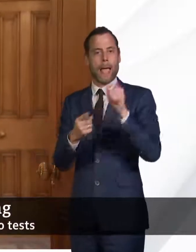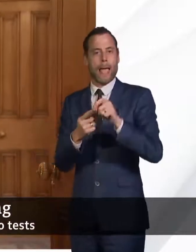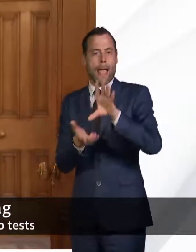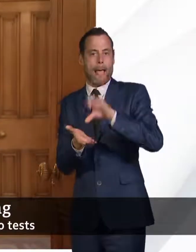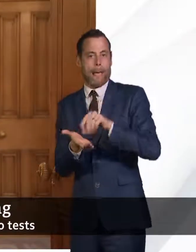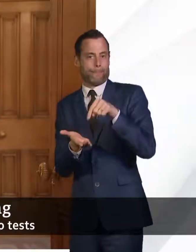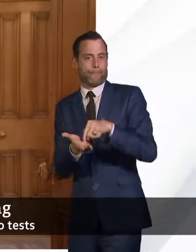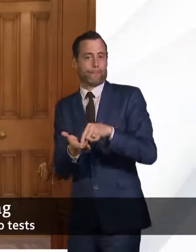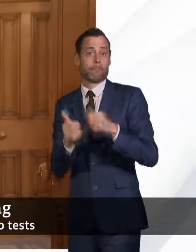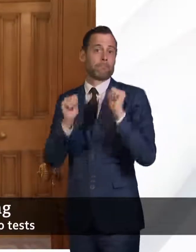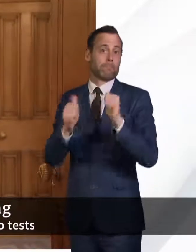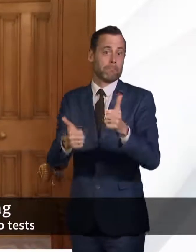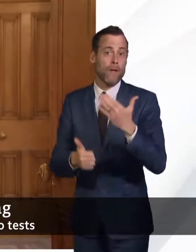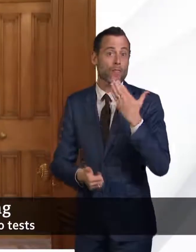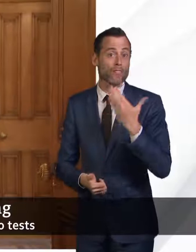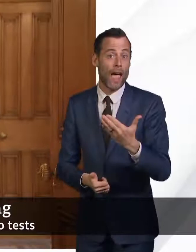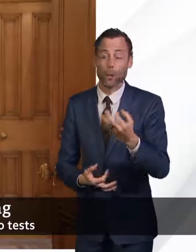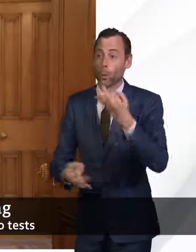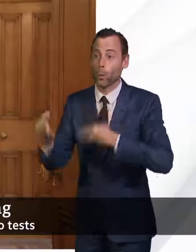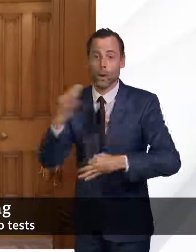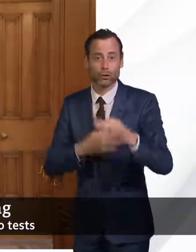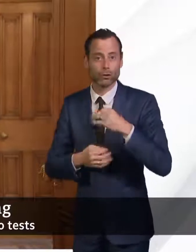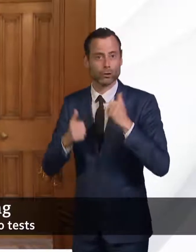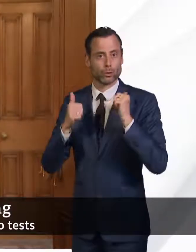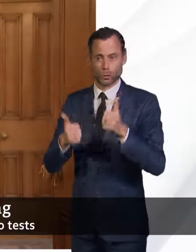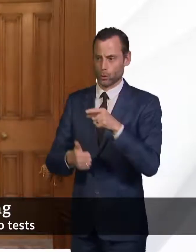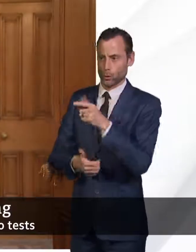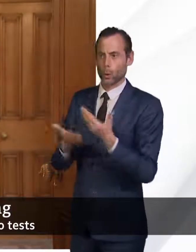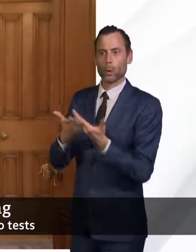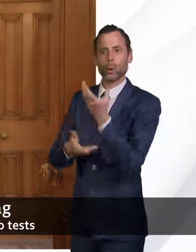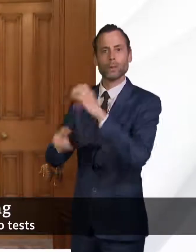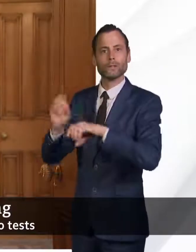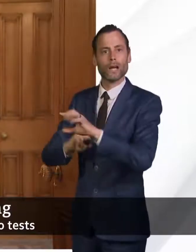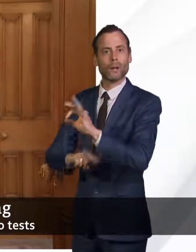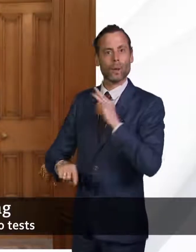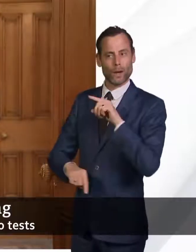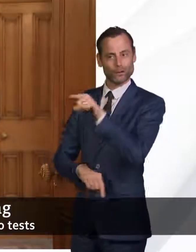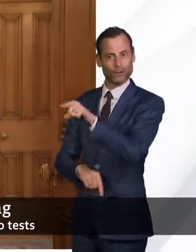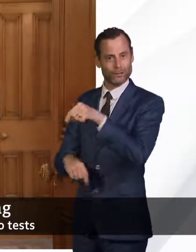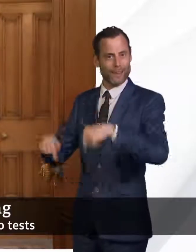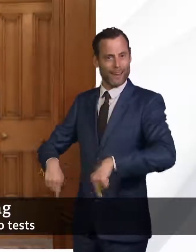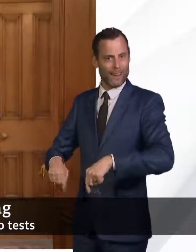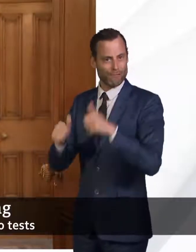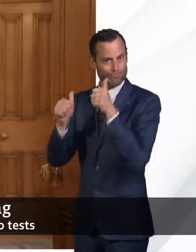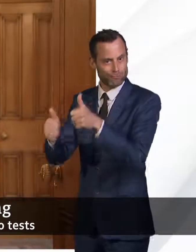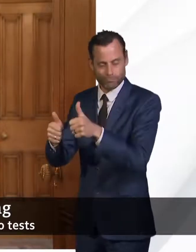stuff. Thanks. Thank you very much indeed. Great to have the new scientist at the Downing Street